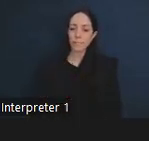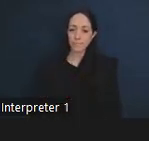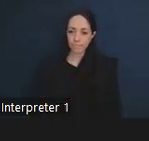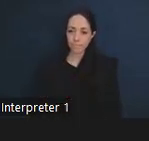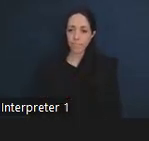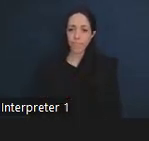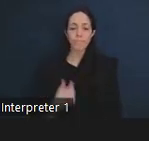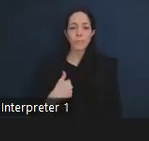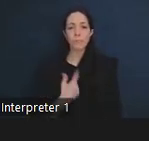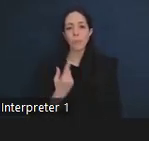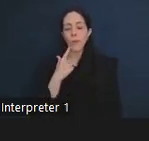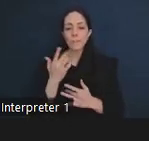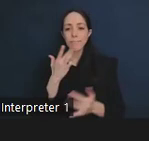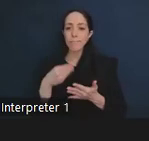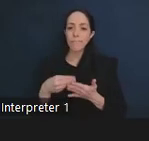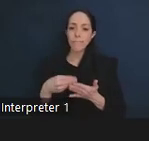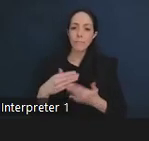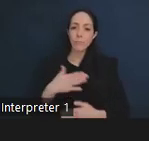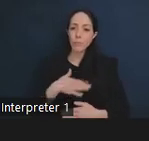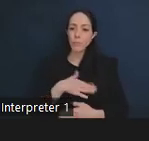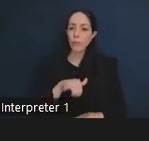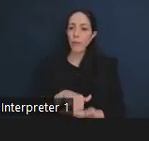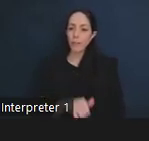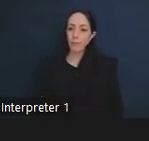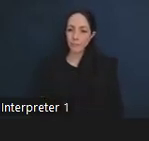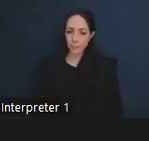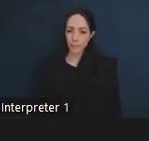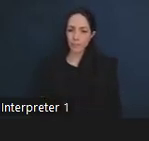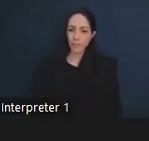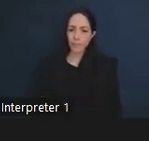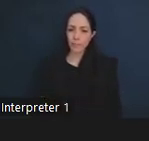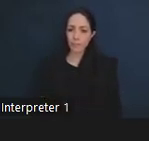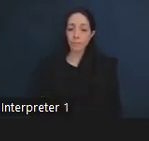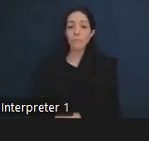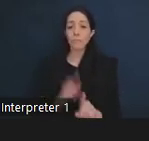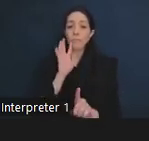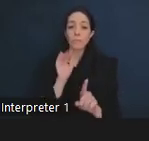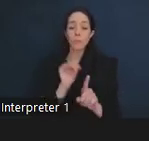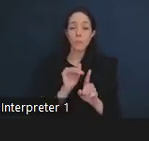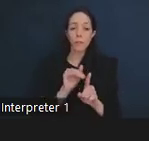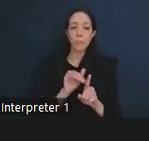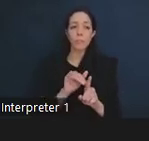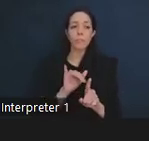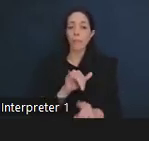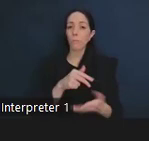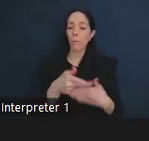always run out of funding for. So I appreciated that information today. The reminders were helpful.